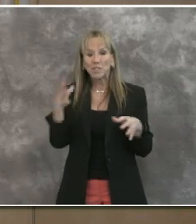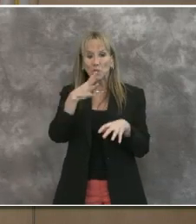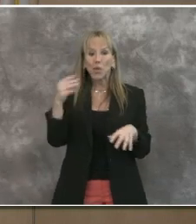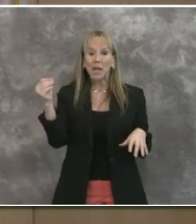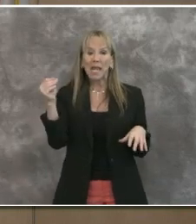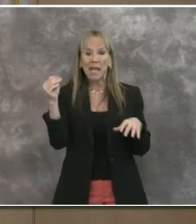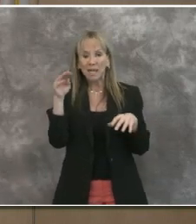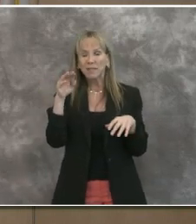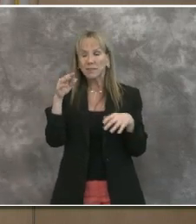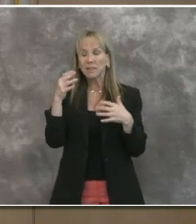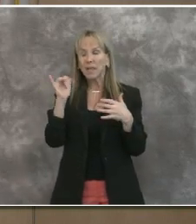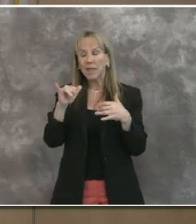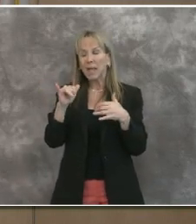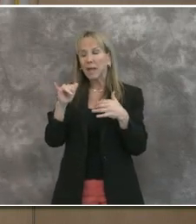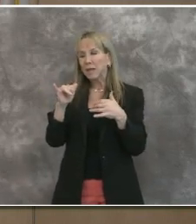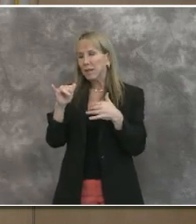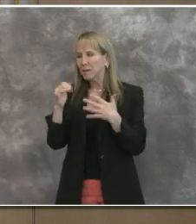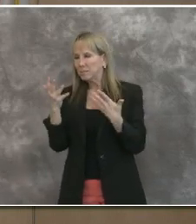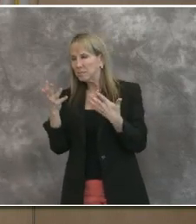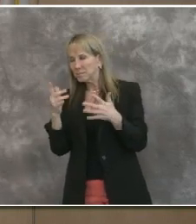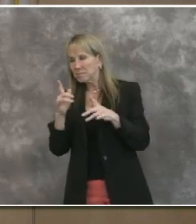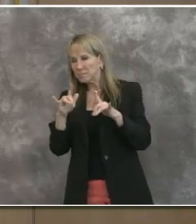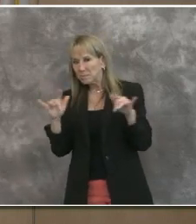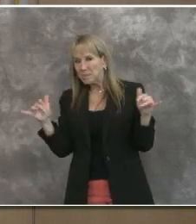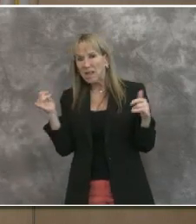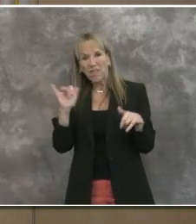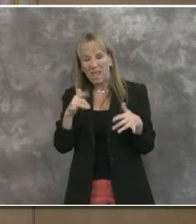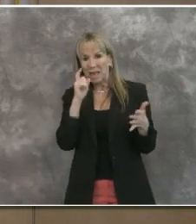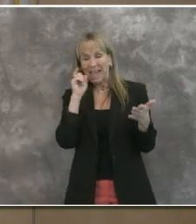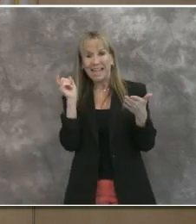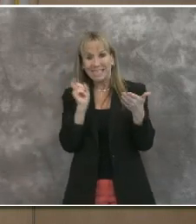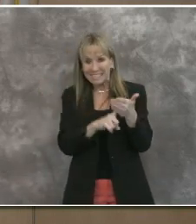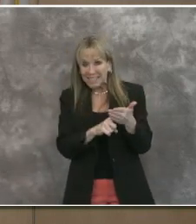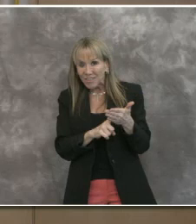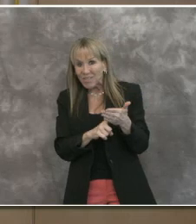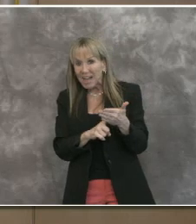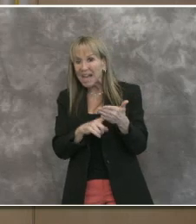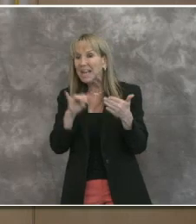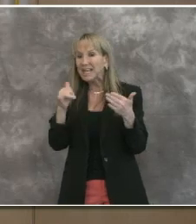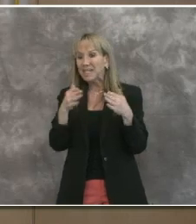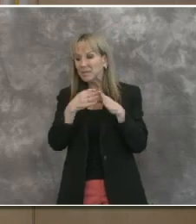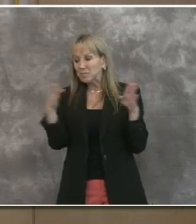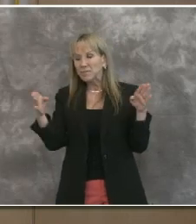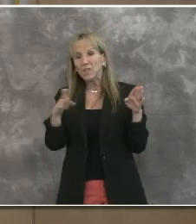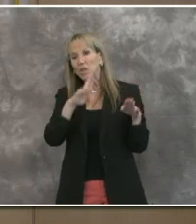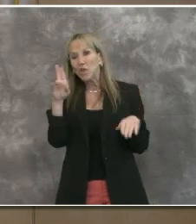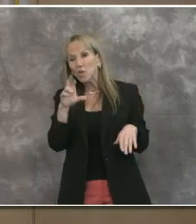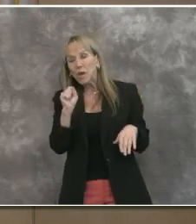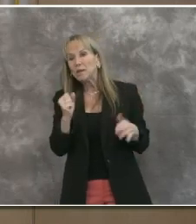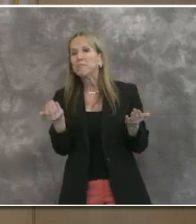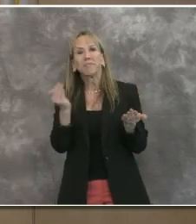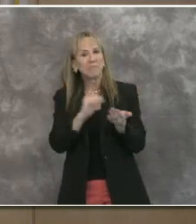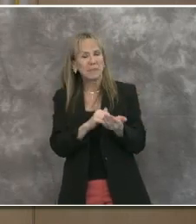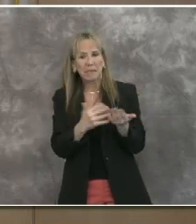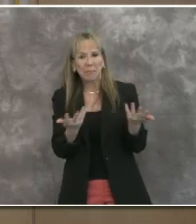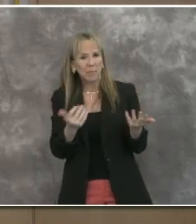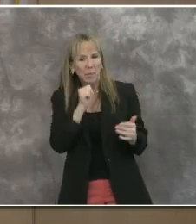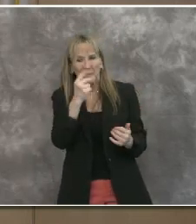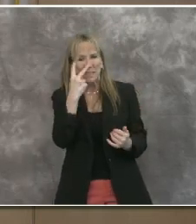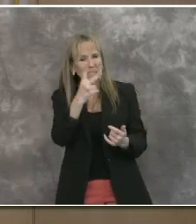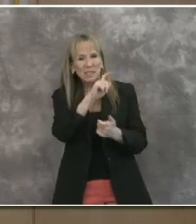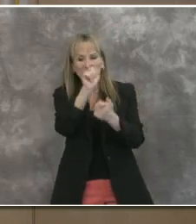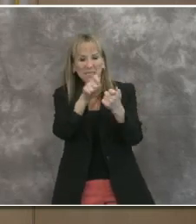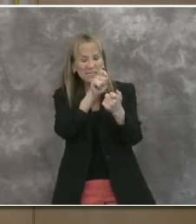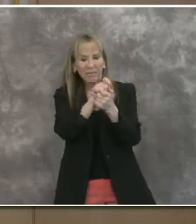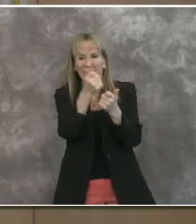multisystem disease was identified across the country. Again, we've not seen specifically